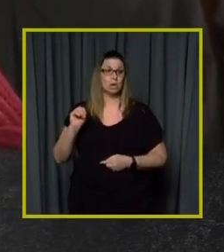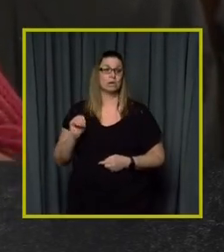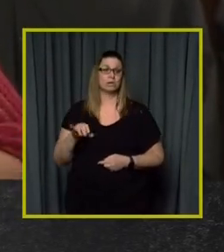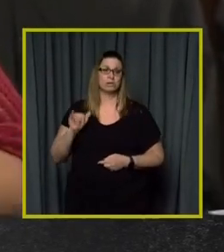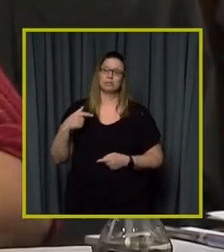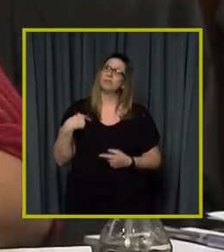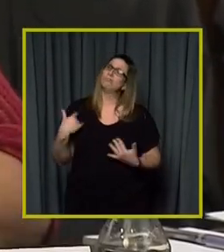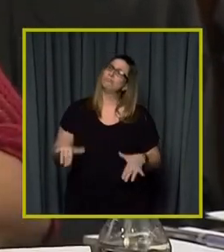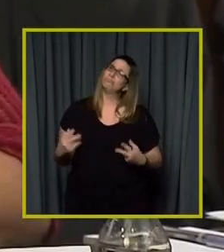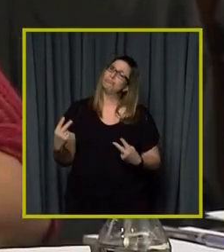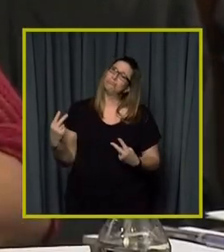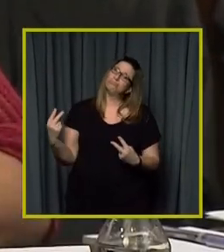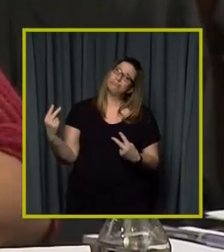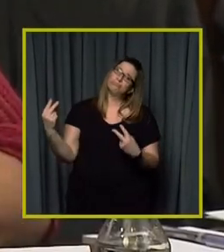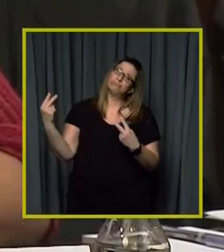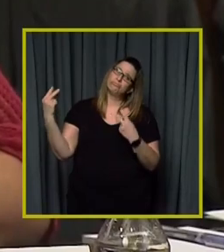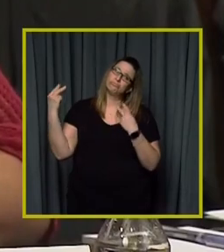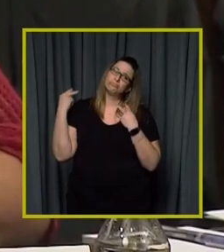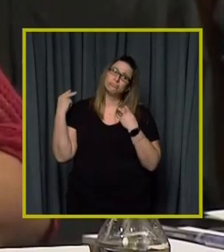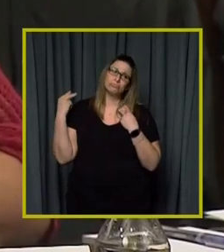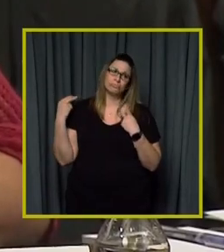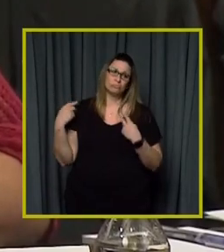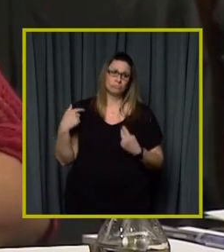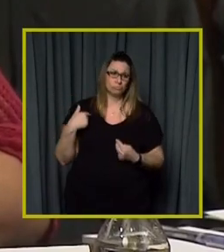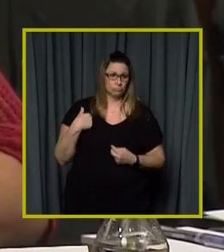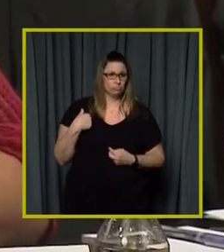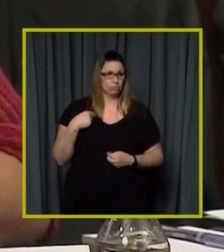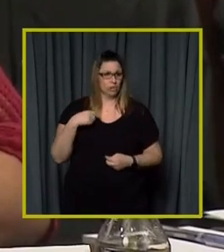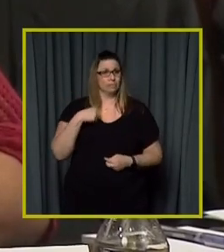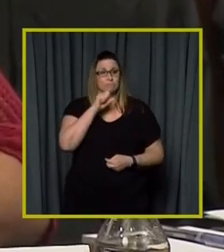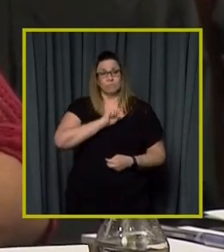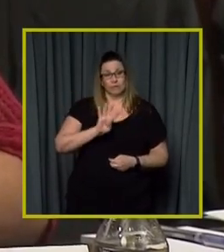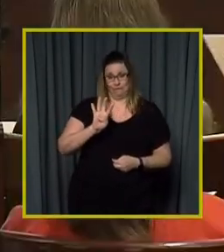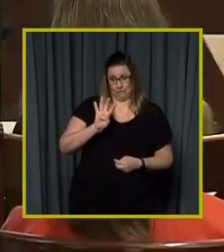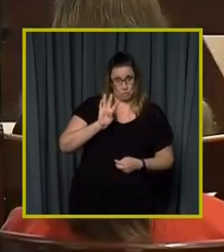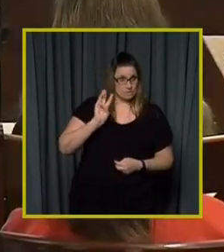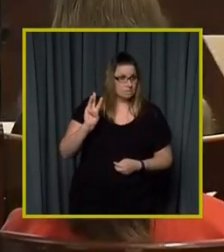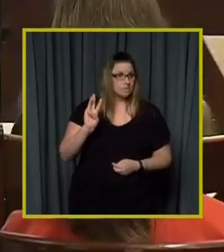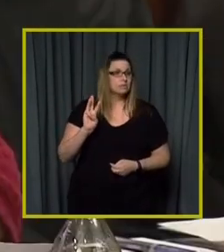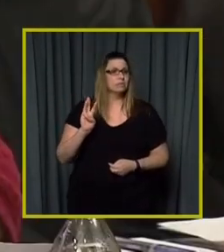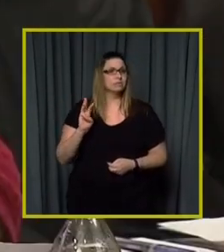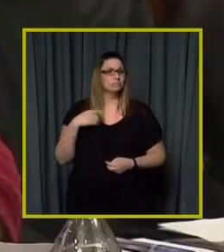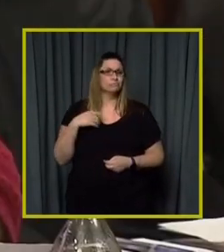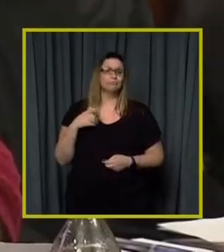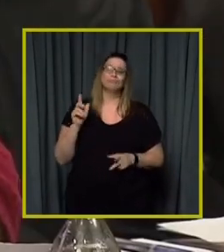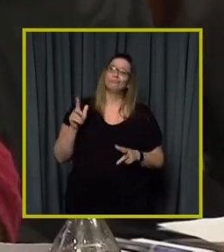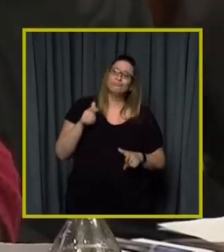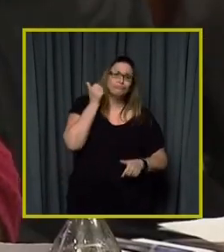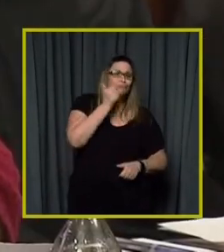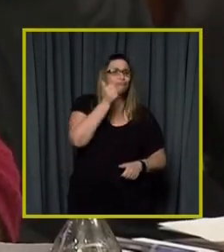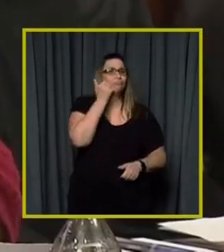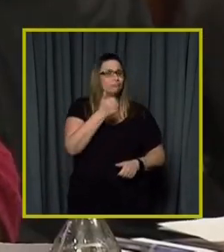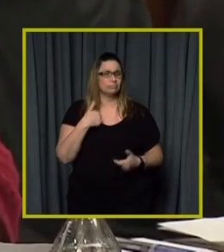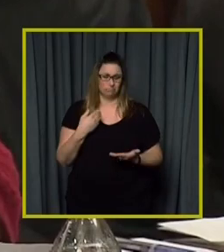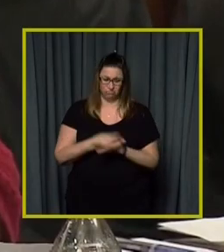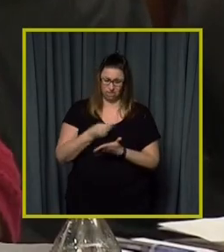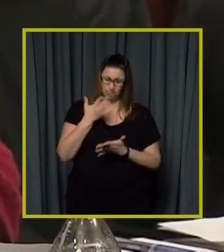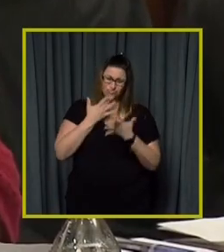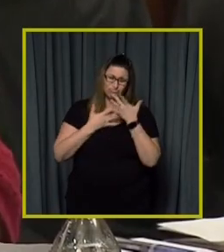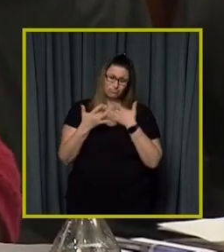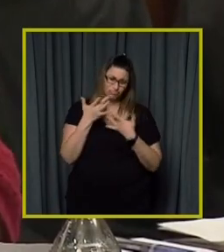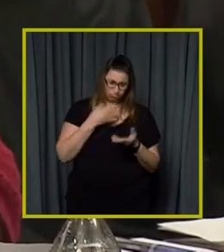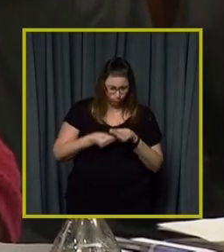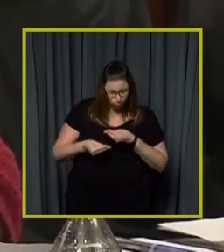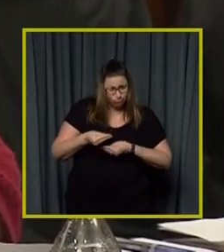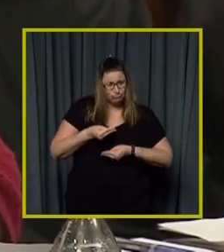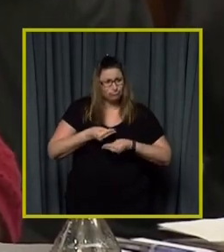46 years old, and I've never spent a day in my life without poverty on some level. I had Medicaid, and so without any notice,